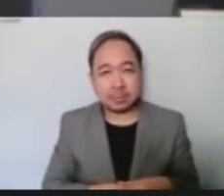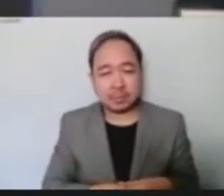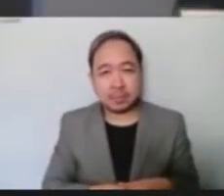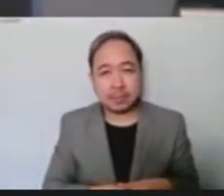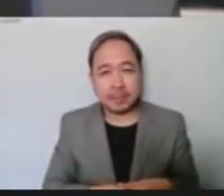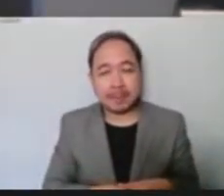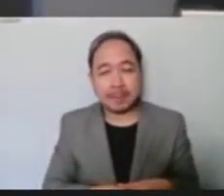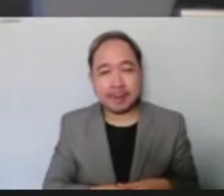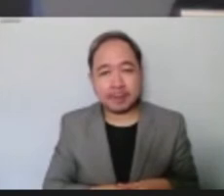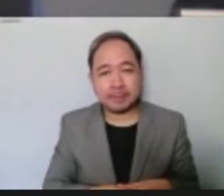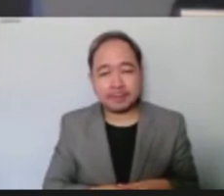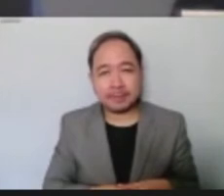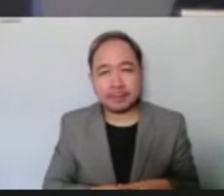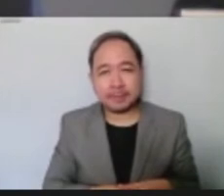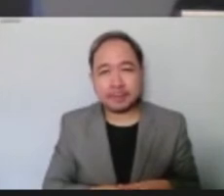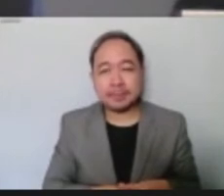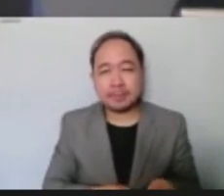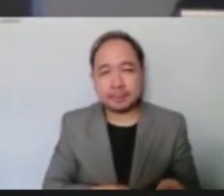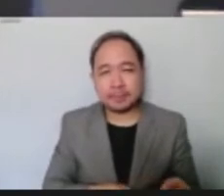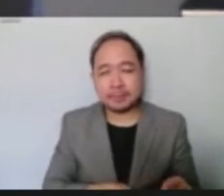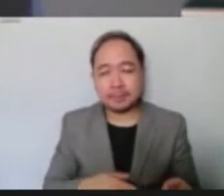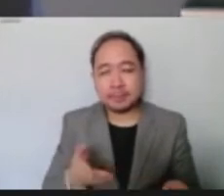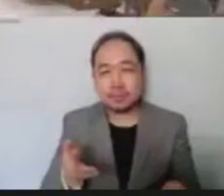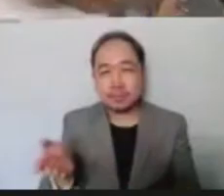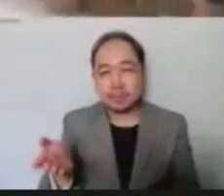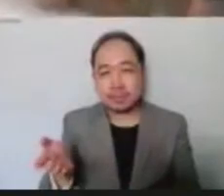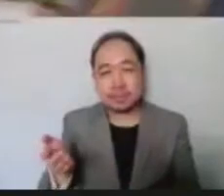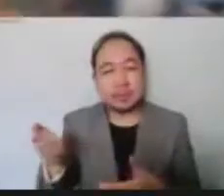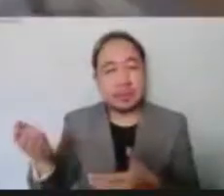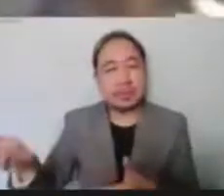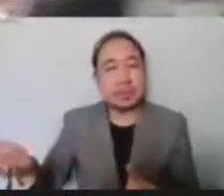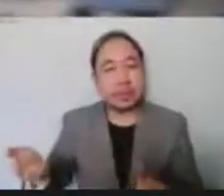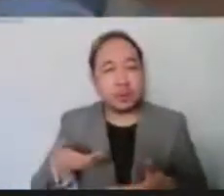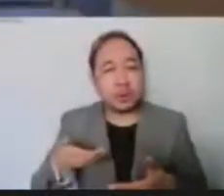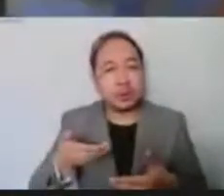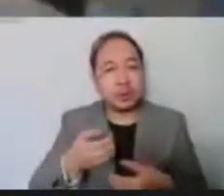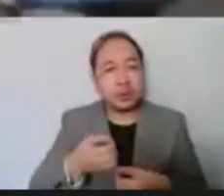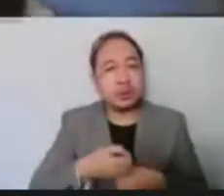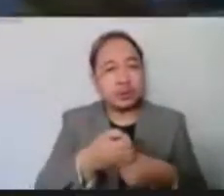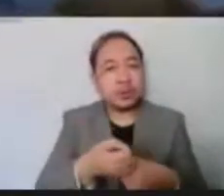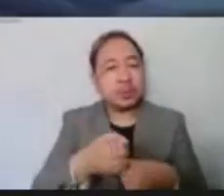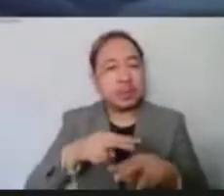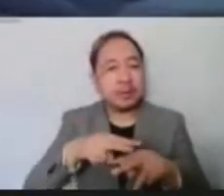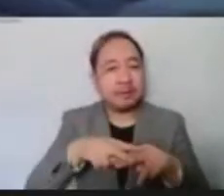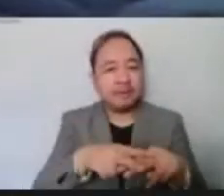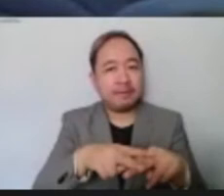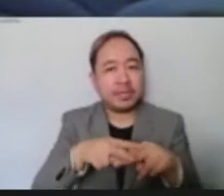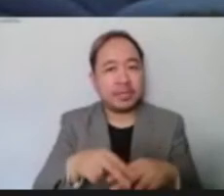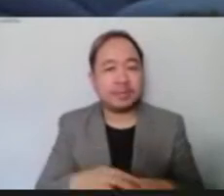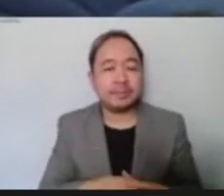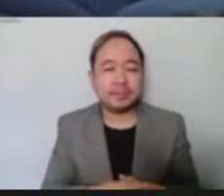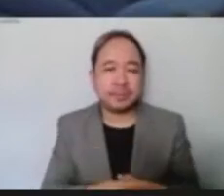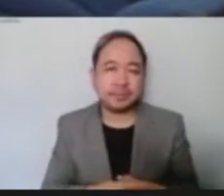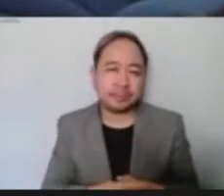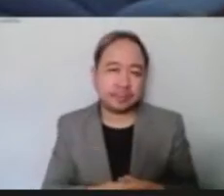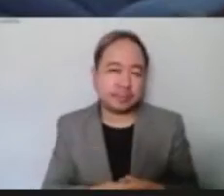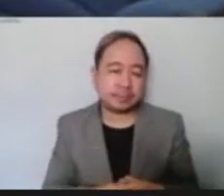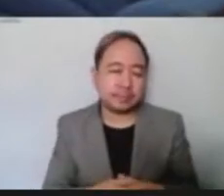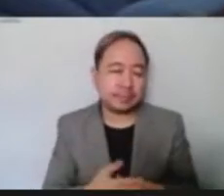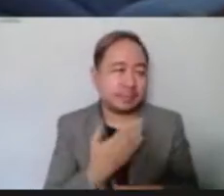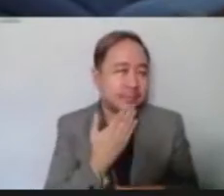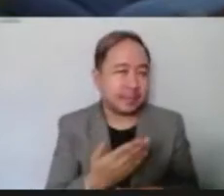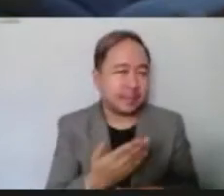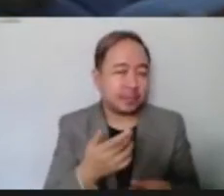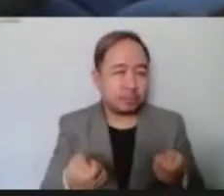uh I'd like to invite the distinguished delegate from Fiji thank you thank you chair thank you